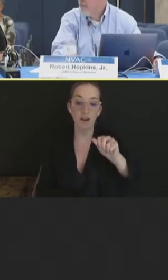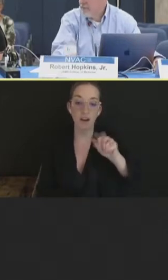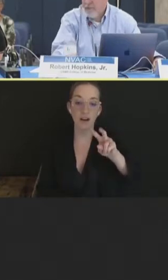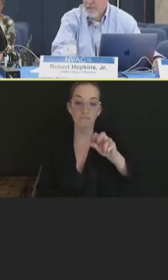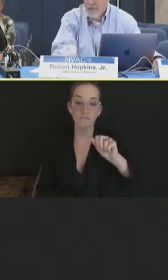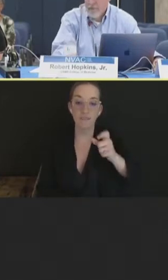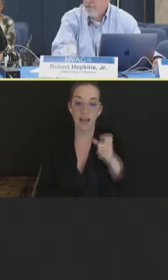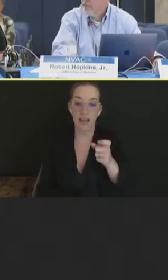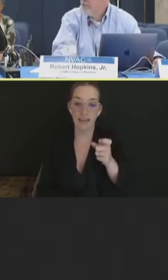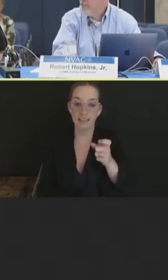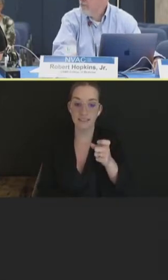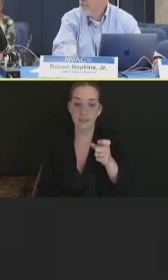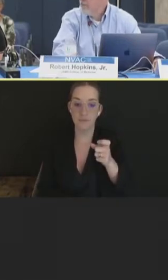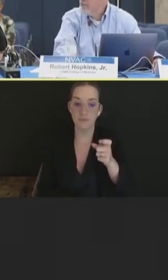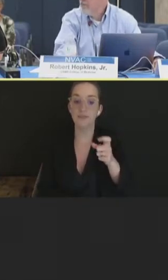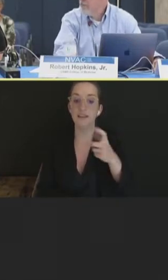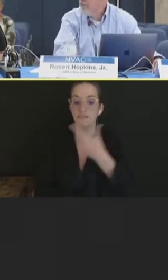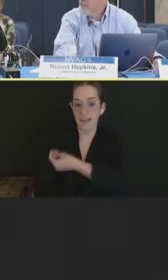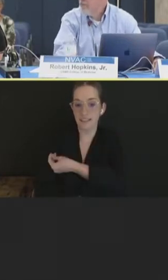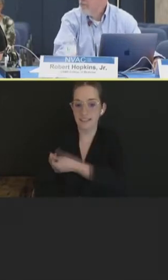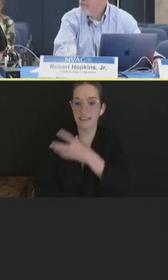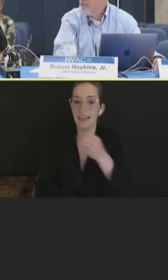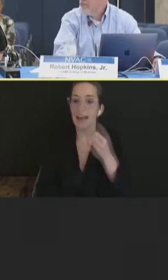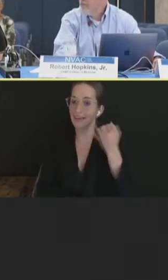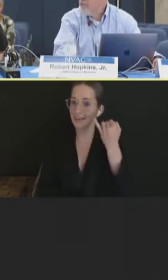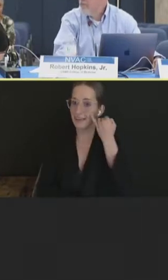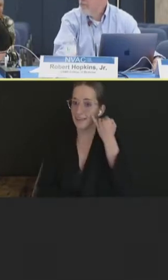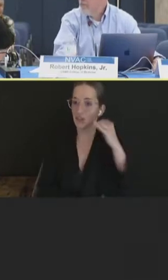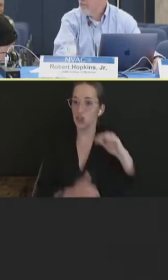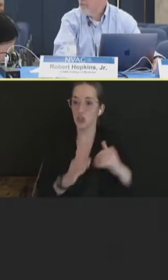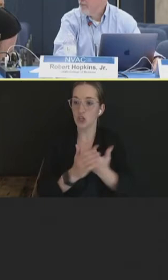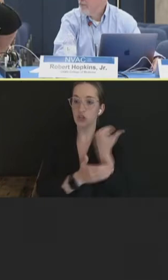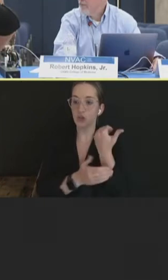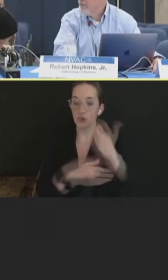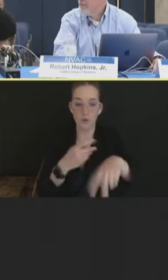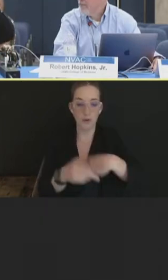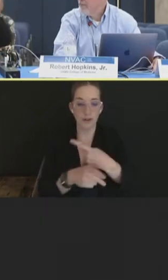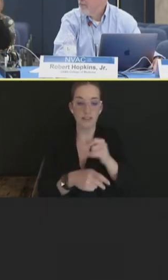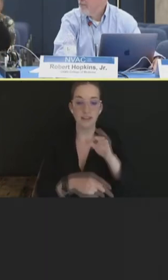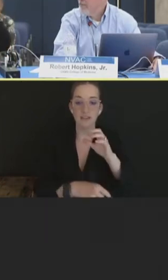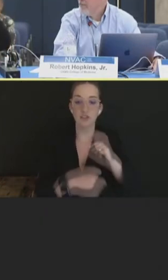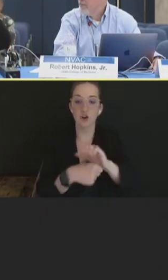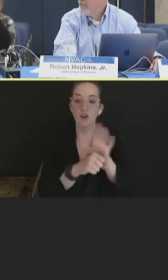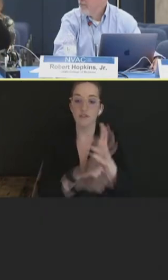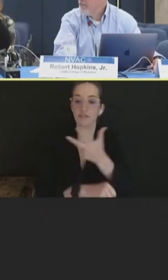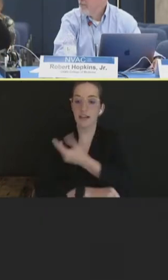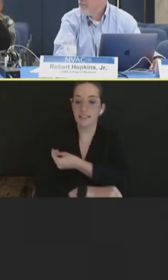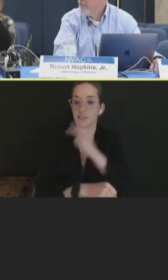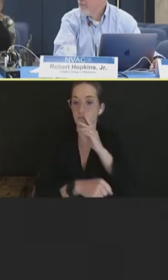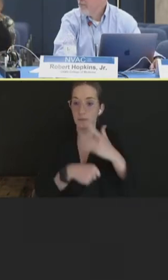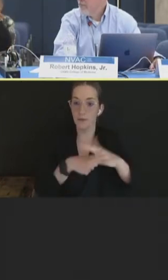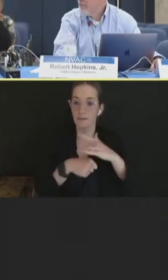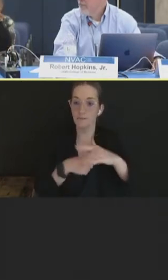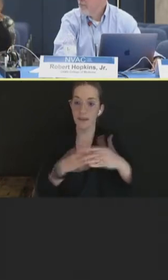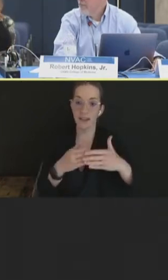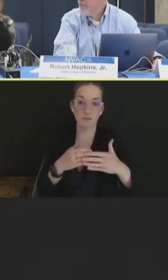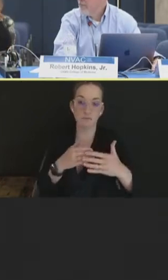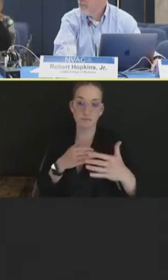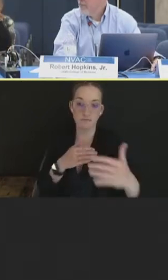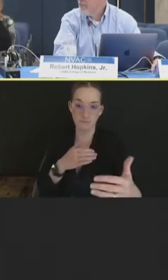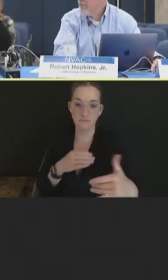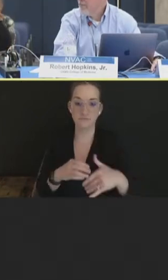of COVID-19 vaccine will be recommended in addition to the timelines of availability and subsequent ACIP